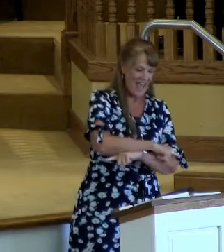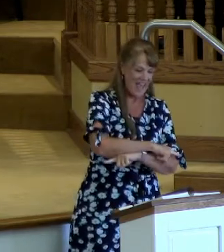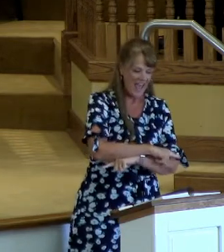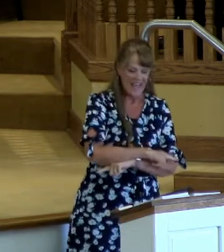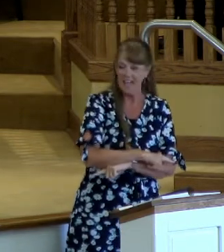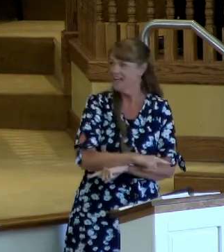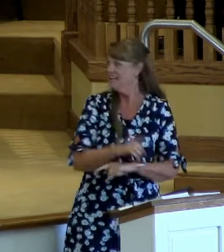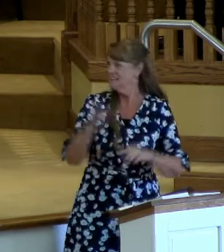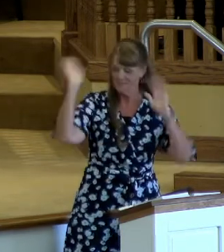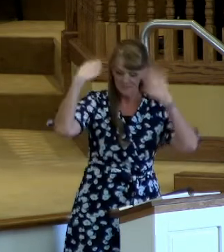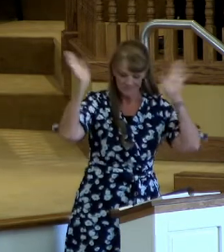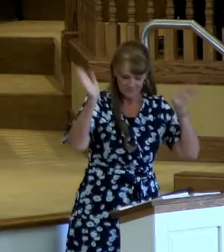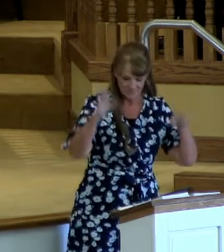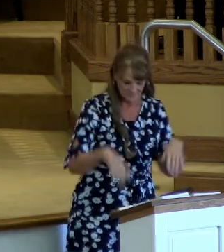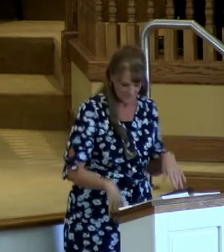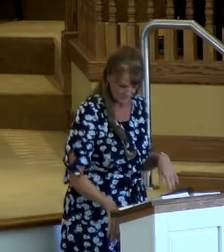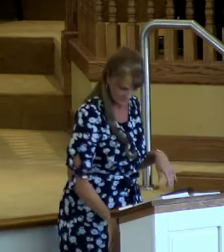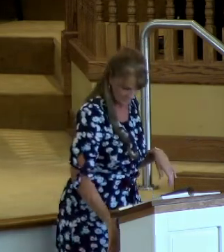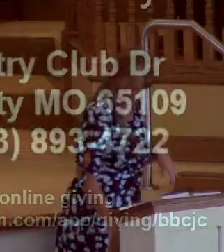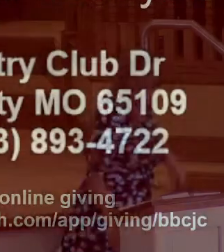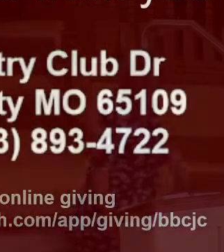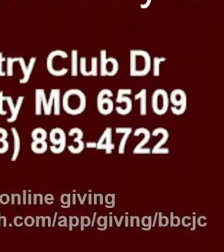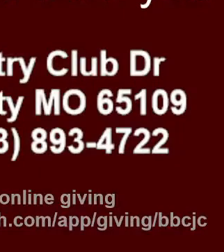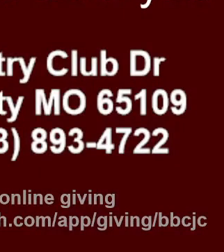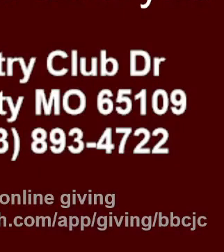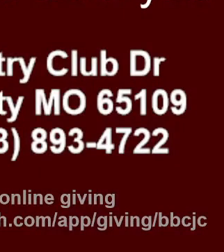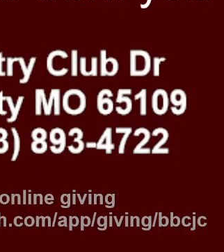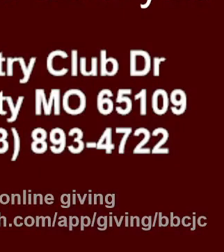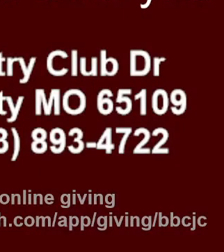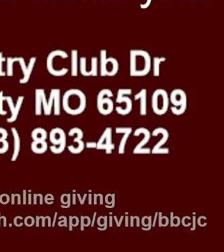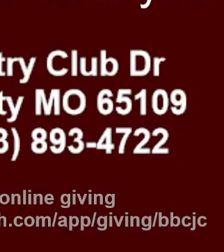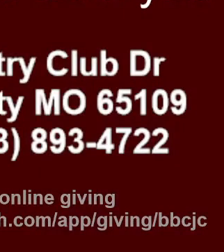the day. Go ahead and shake hands.